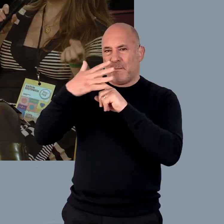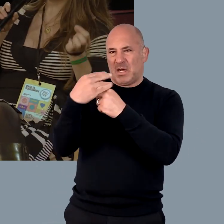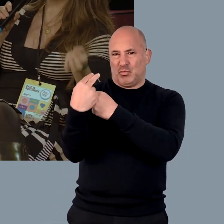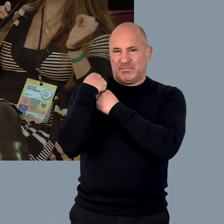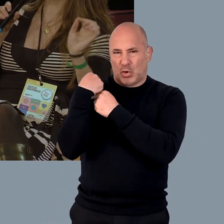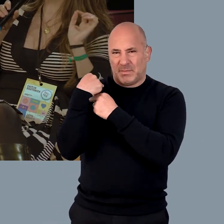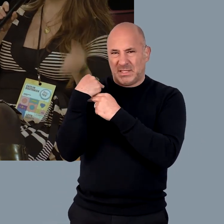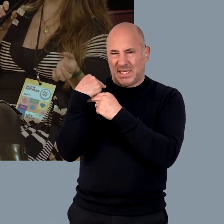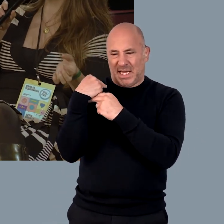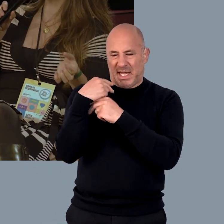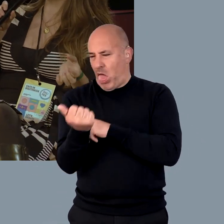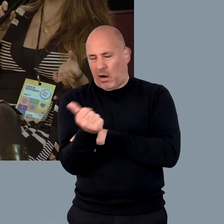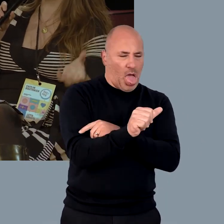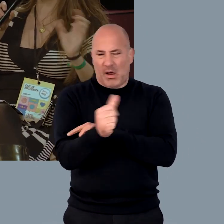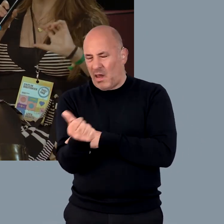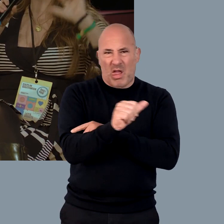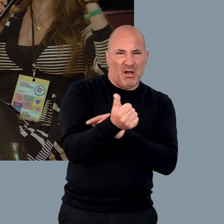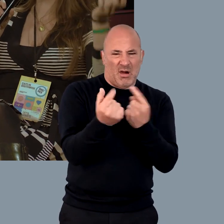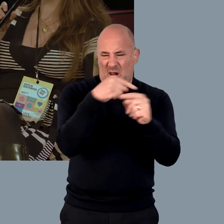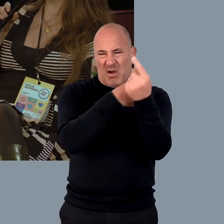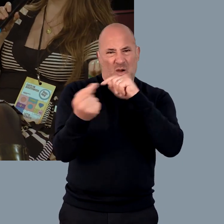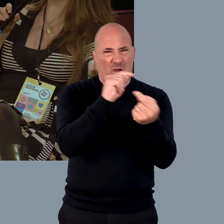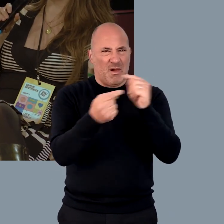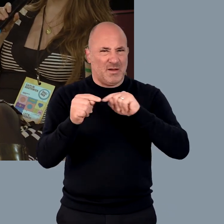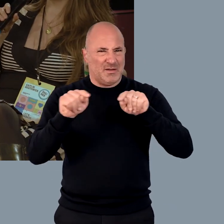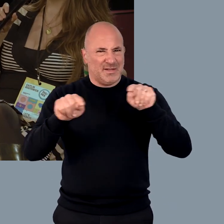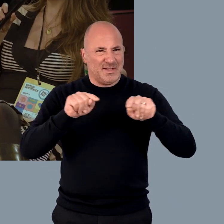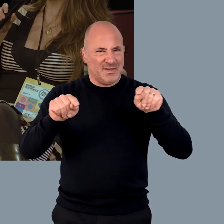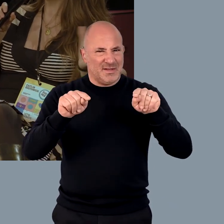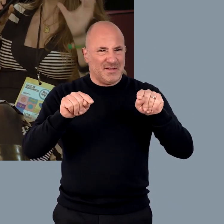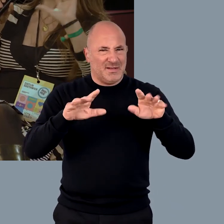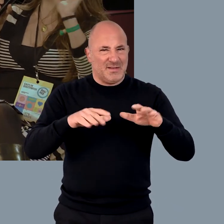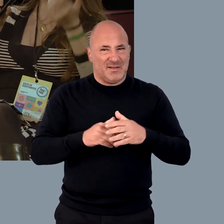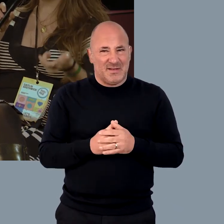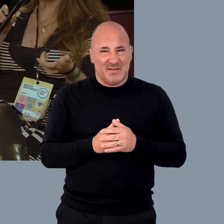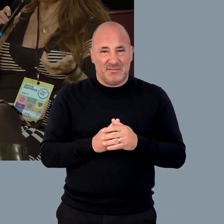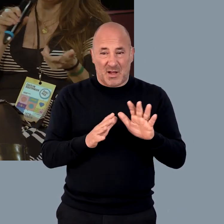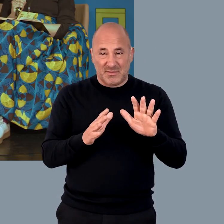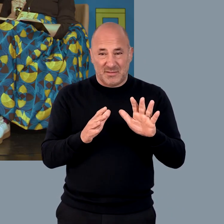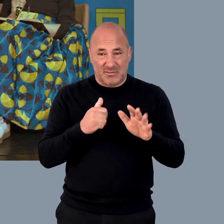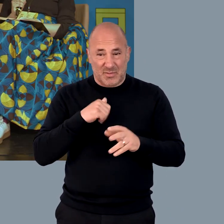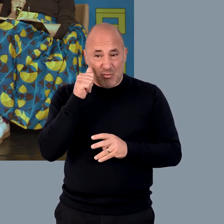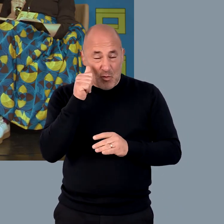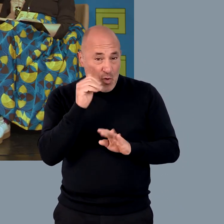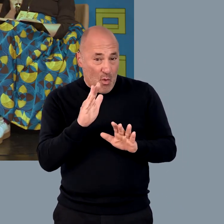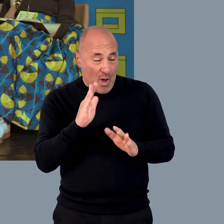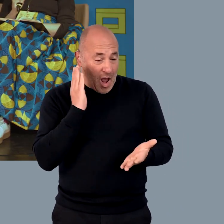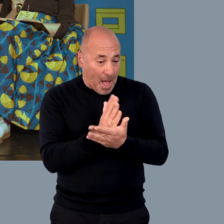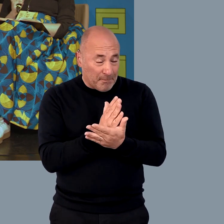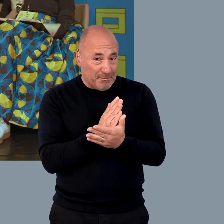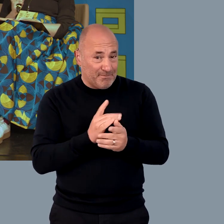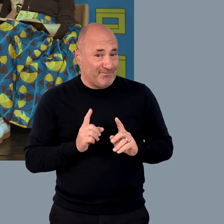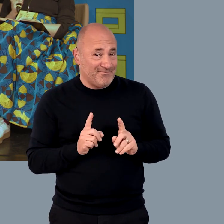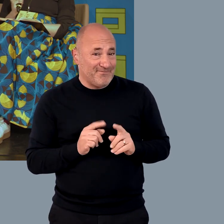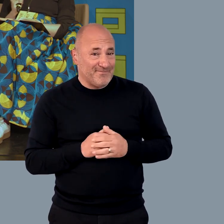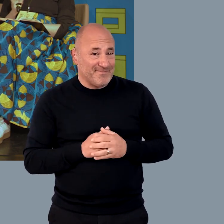lot of times when people say sustainability or they talk about environmental responsibility, they use them interchangeably. But